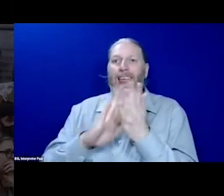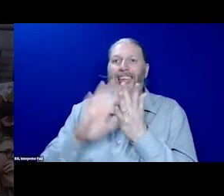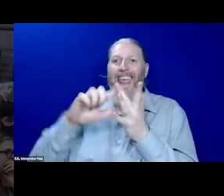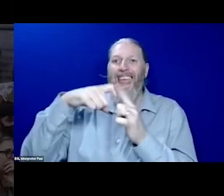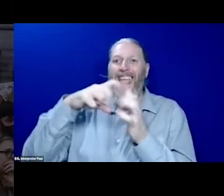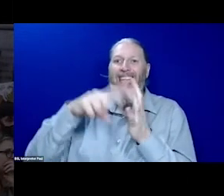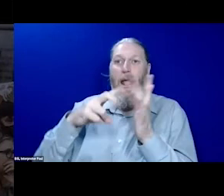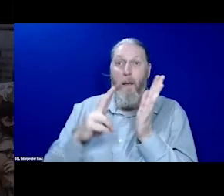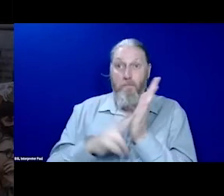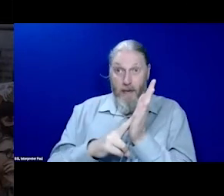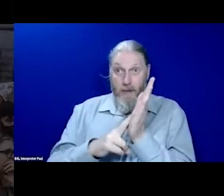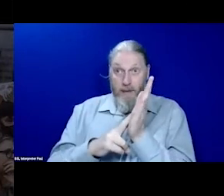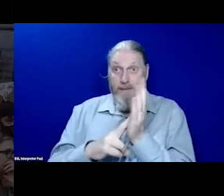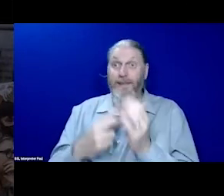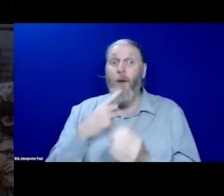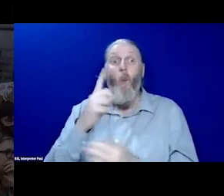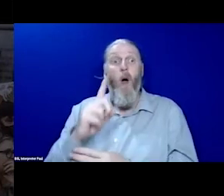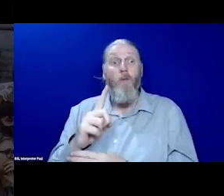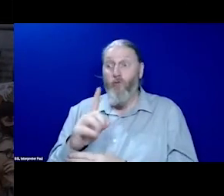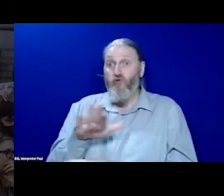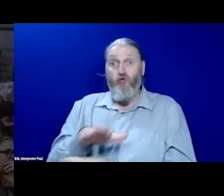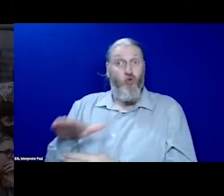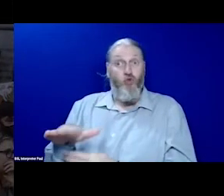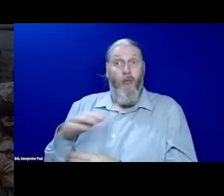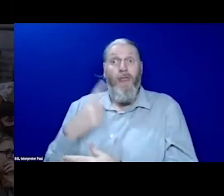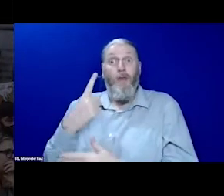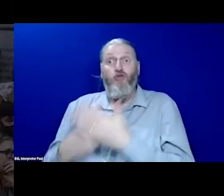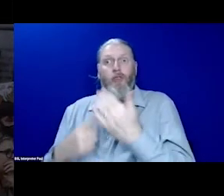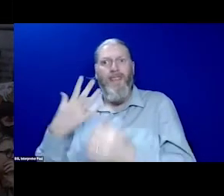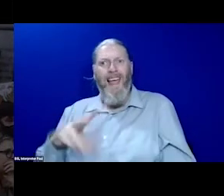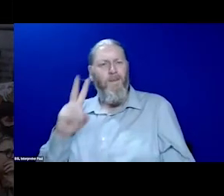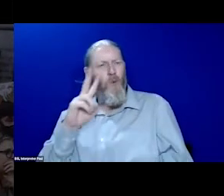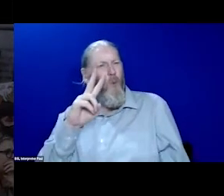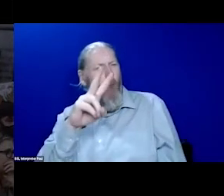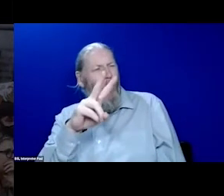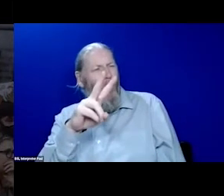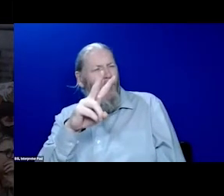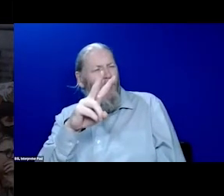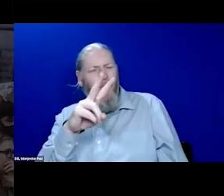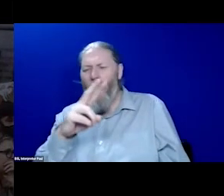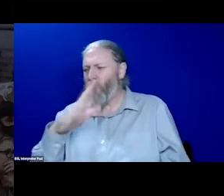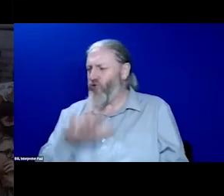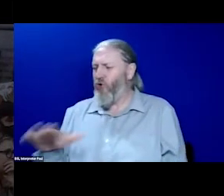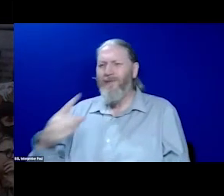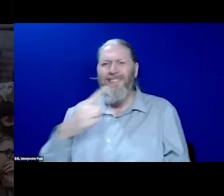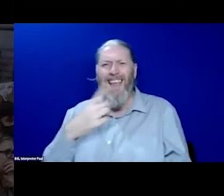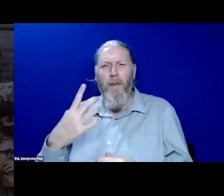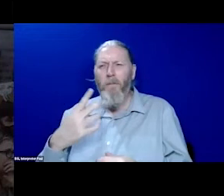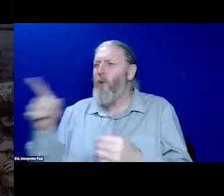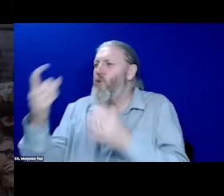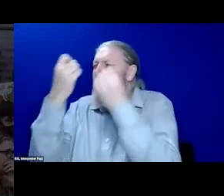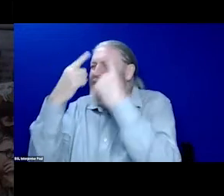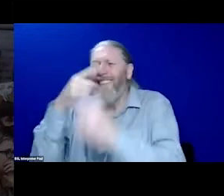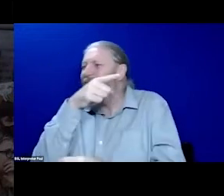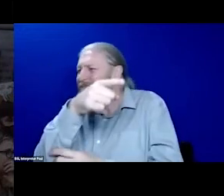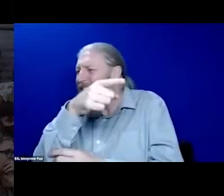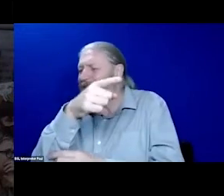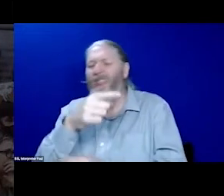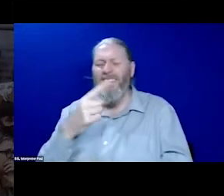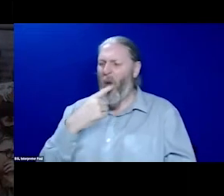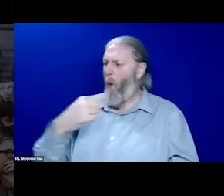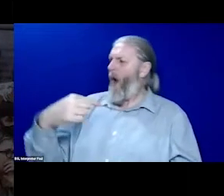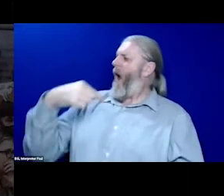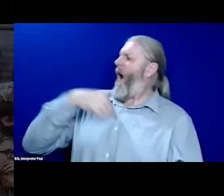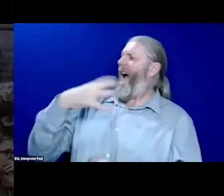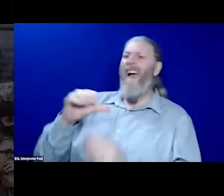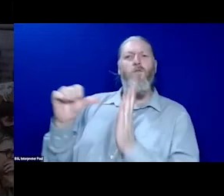like, all they have to do is look at what's going on. I don't get it. Why can't they see it? They say I'm the one with the problem because I'm scared, but I'm even more